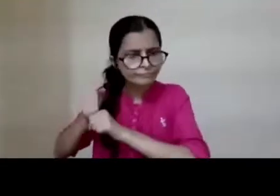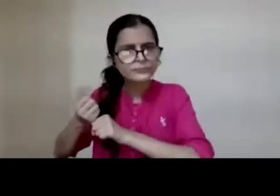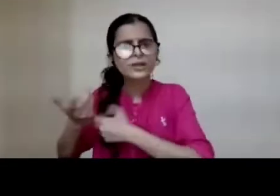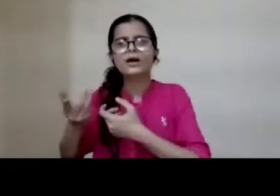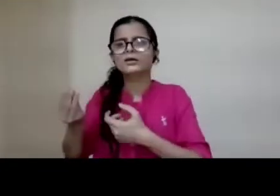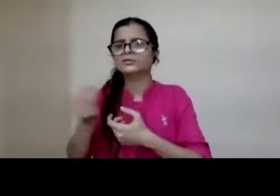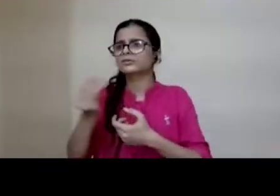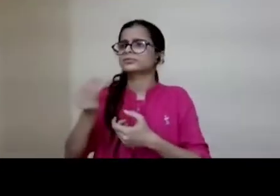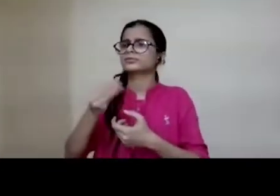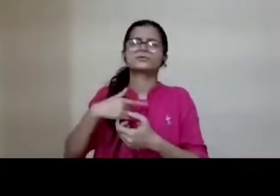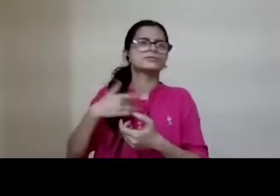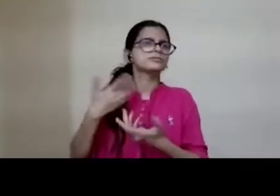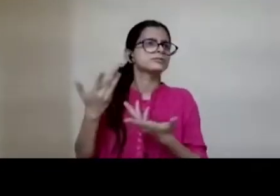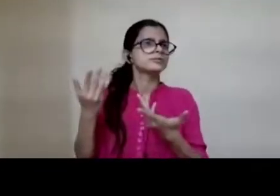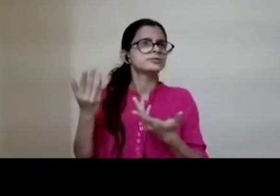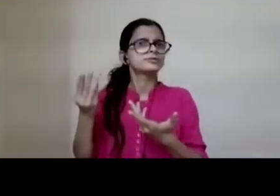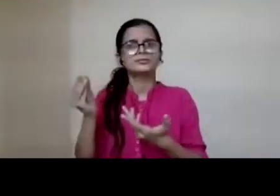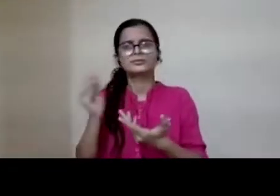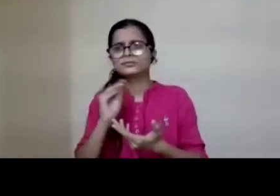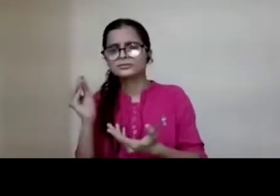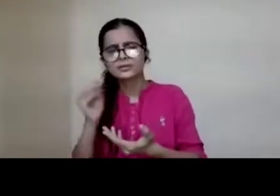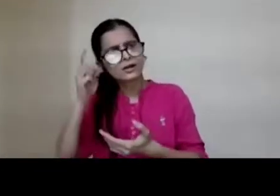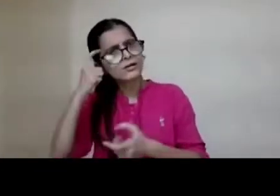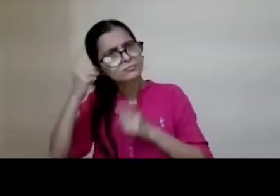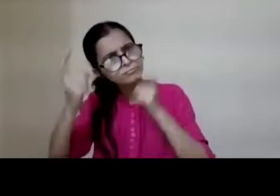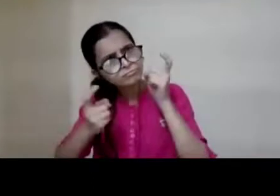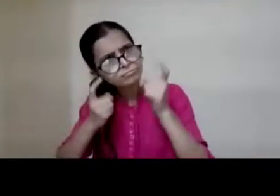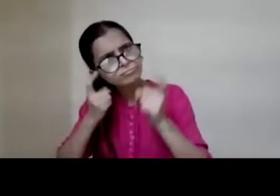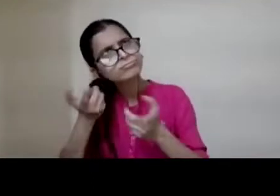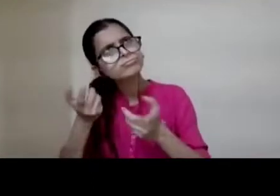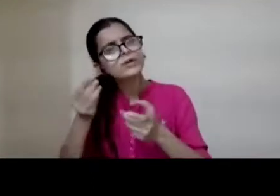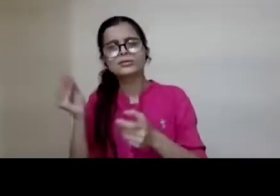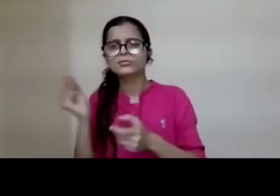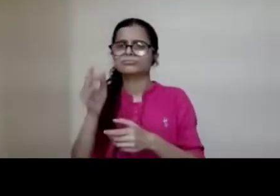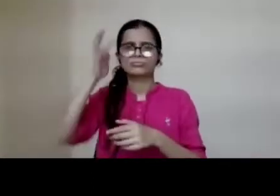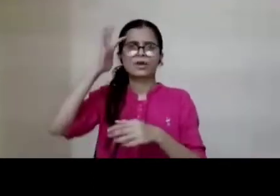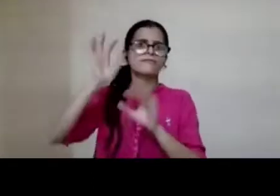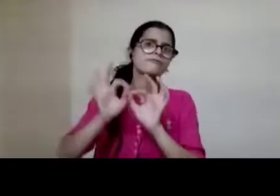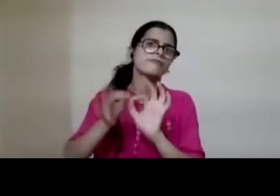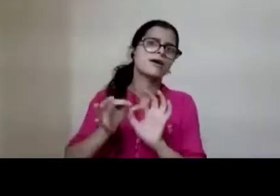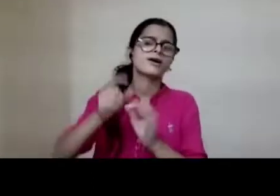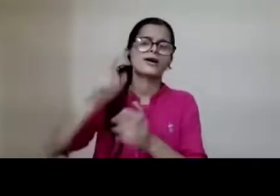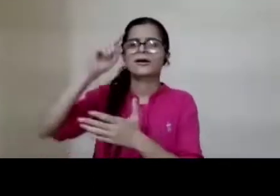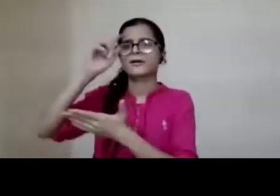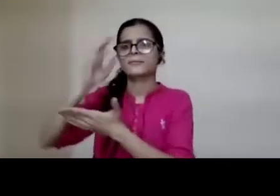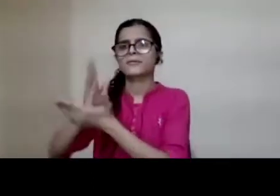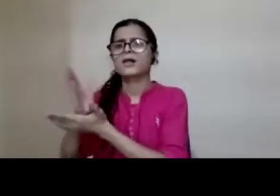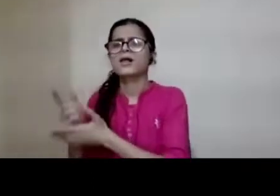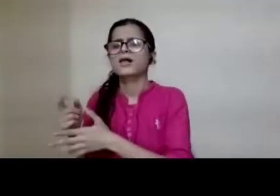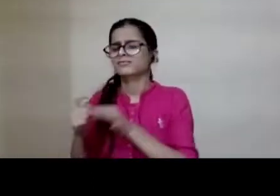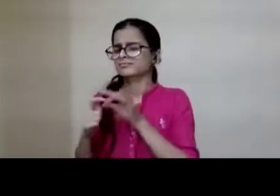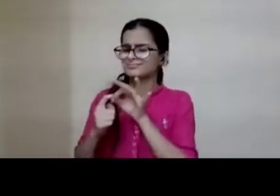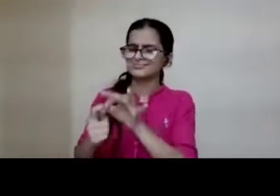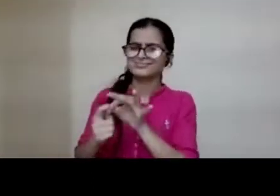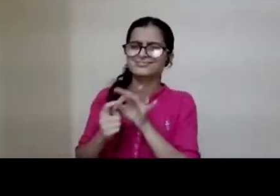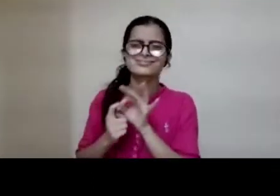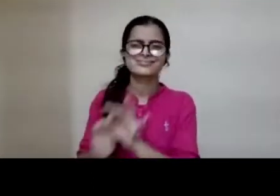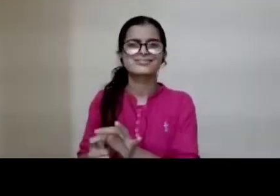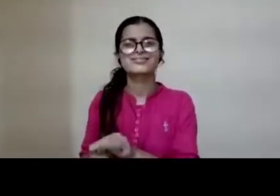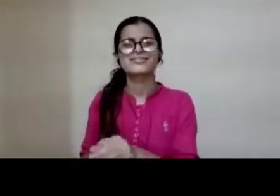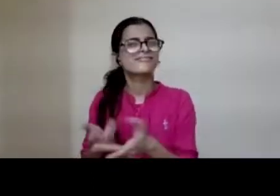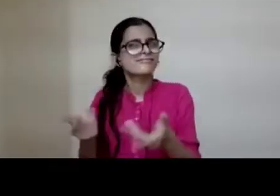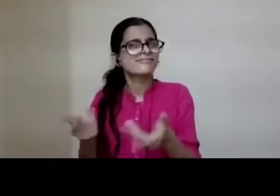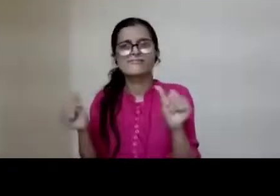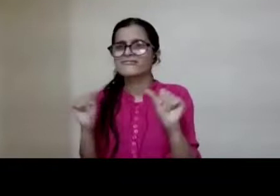of faculties, you're being a certain kind of mind and body, was seen as unquestionable attributes